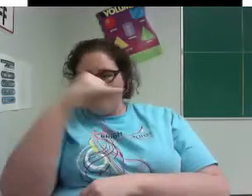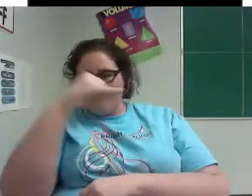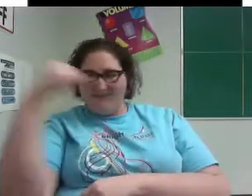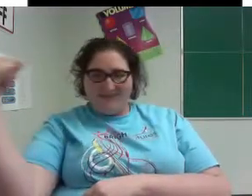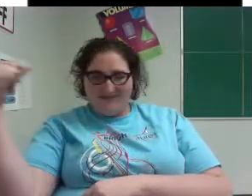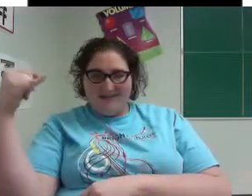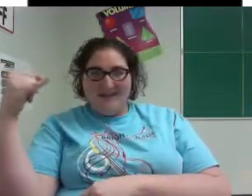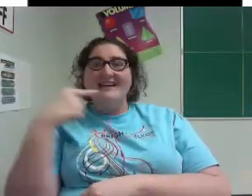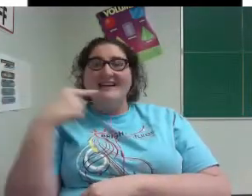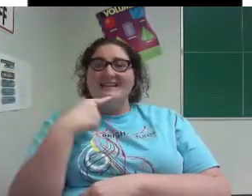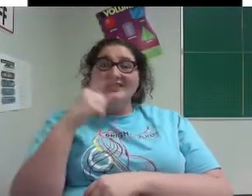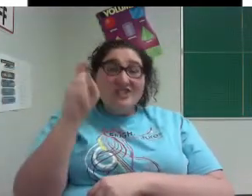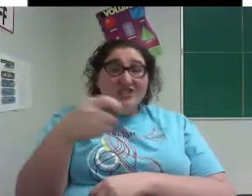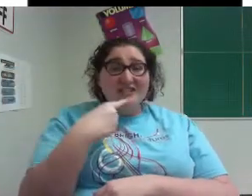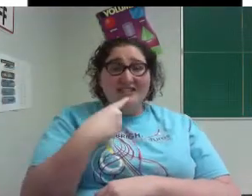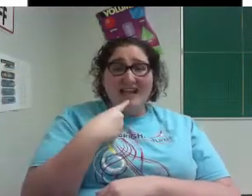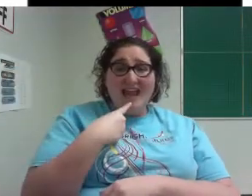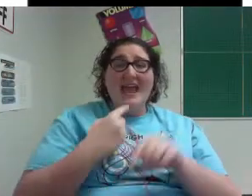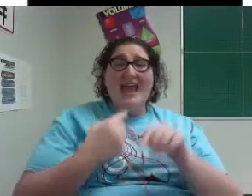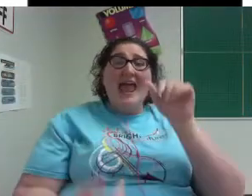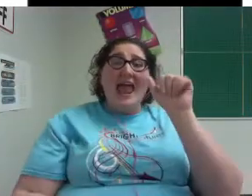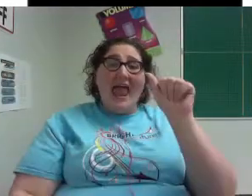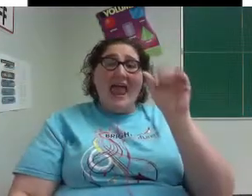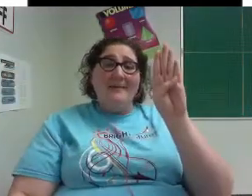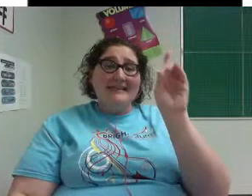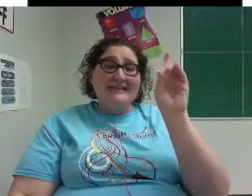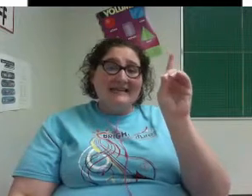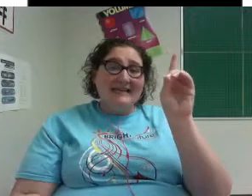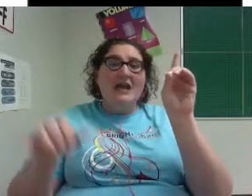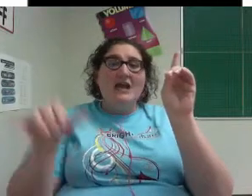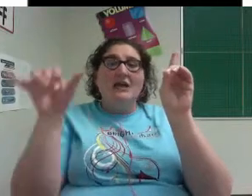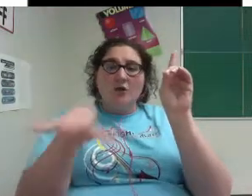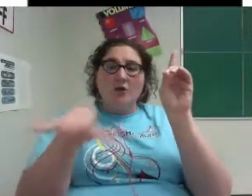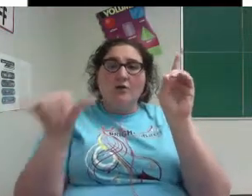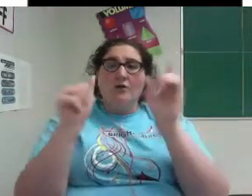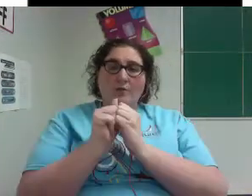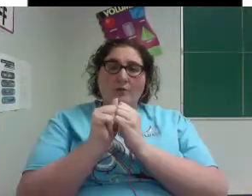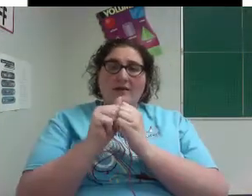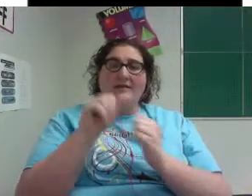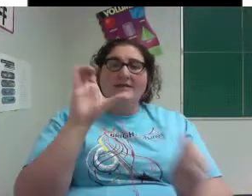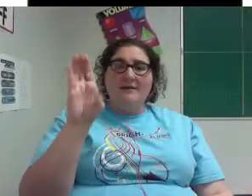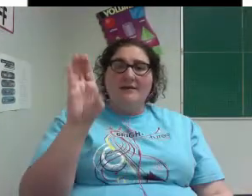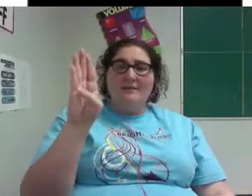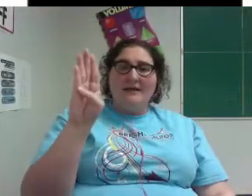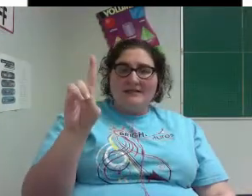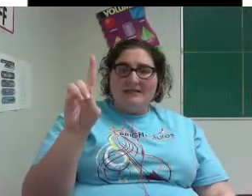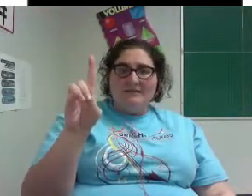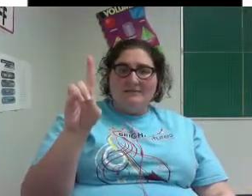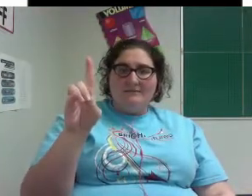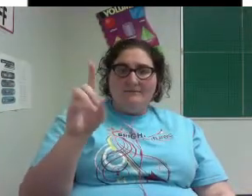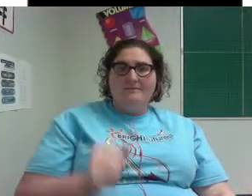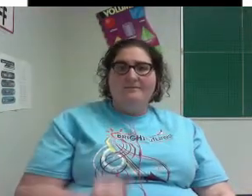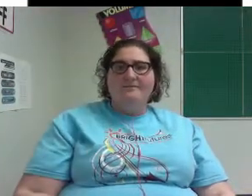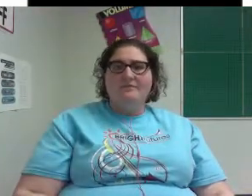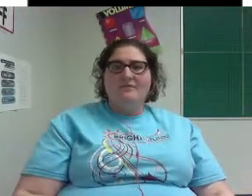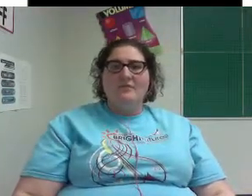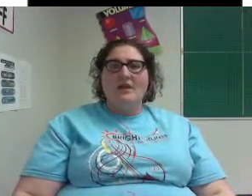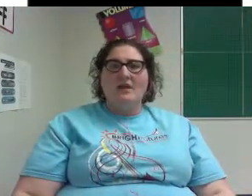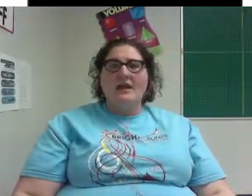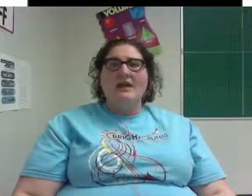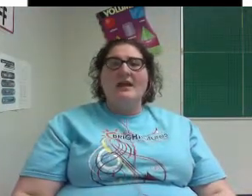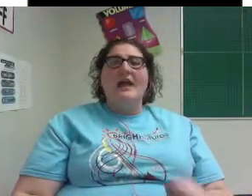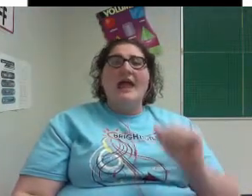says, it should say, is triangle ABD congruent to triangle CBD? Justify your answer. Okay, we